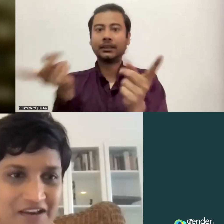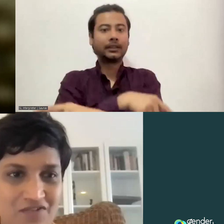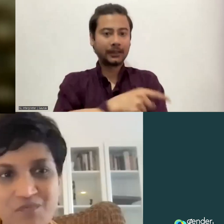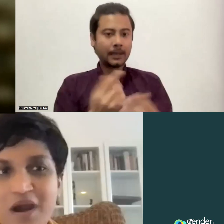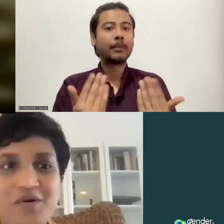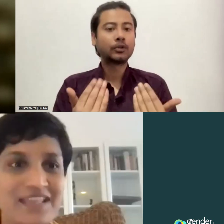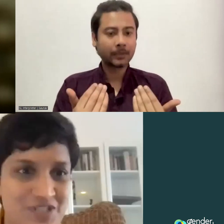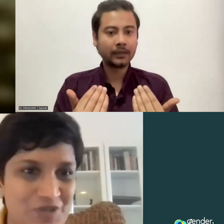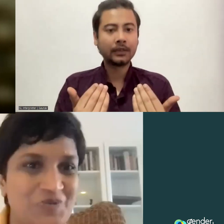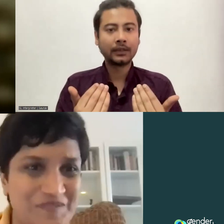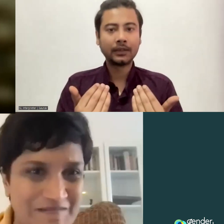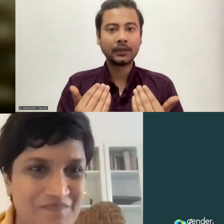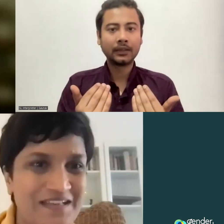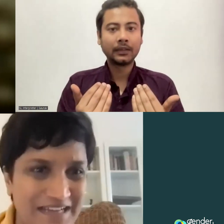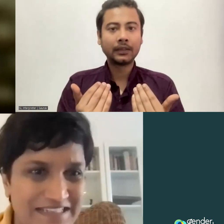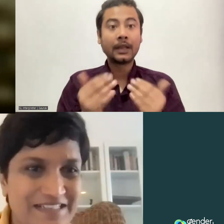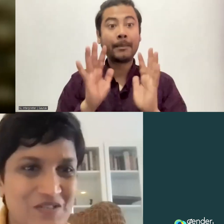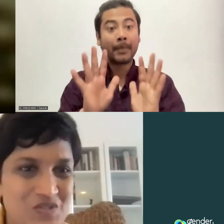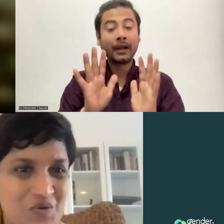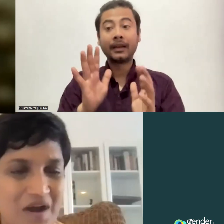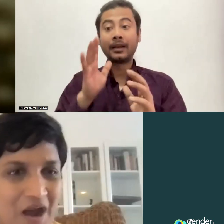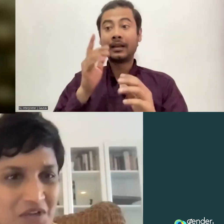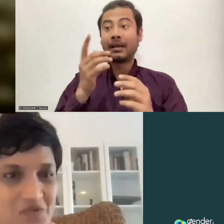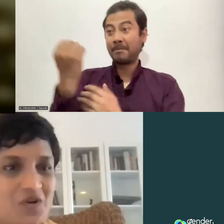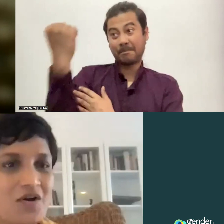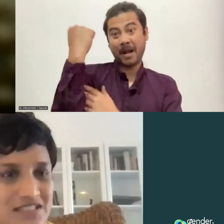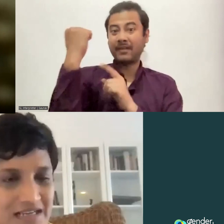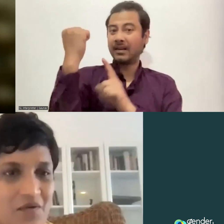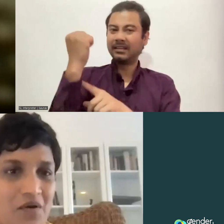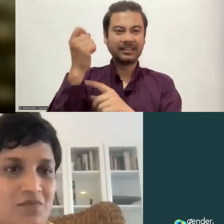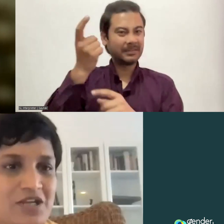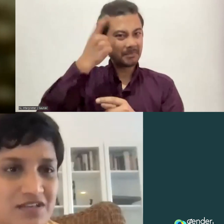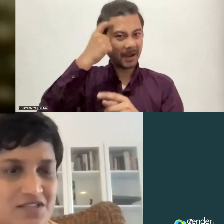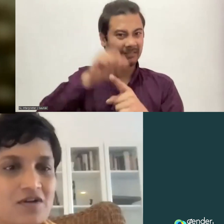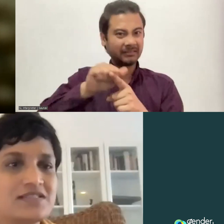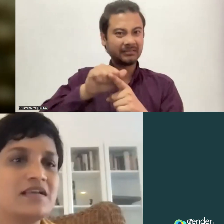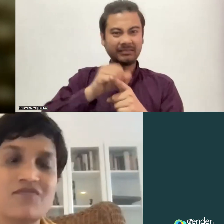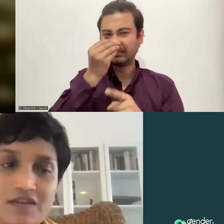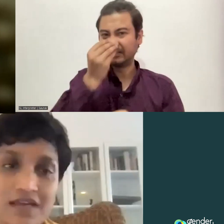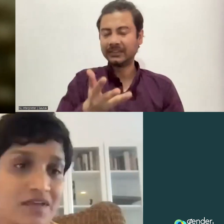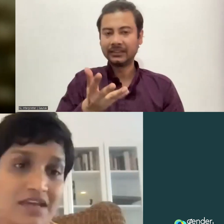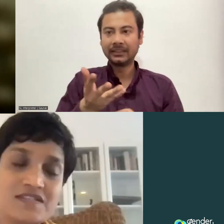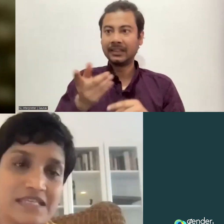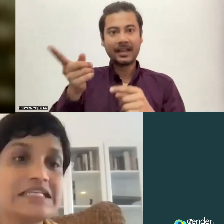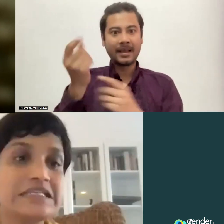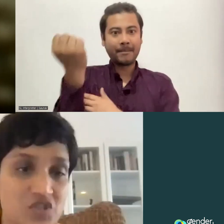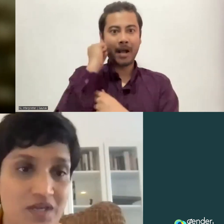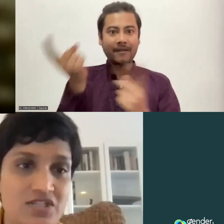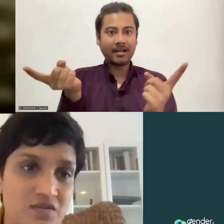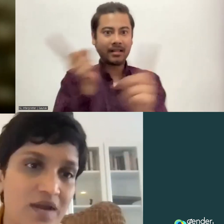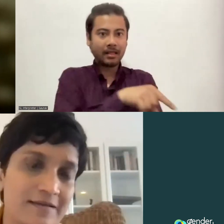the idea of when power gets to you, right? So how do you make sure that it's constantly evolving? And we have